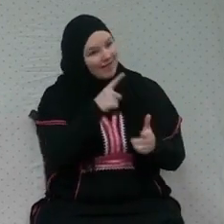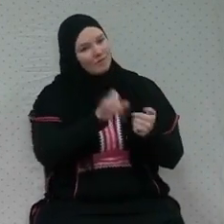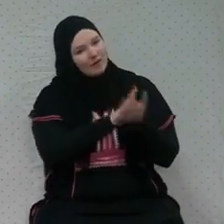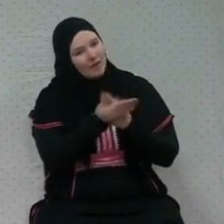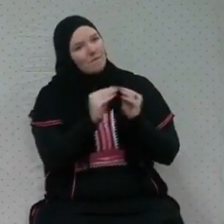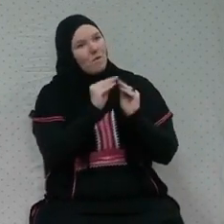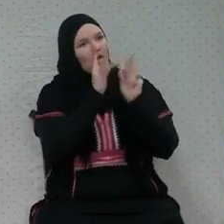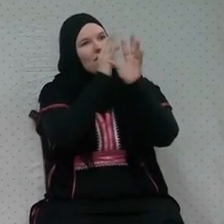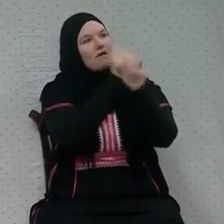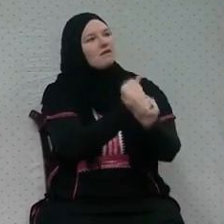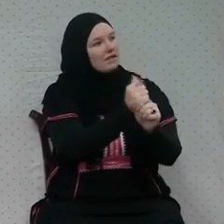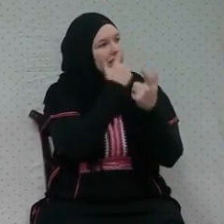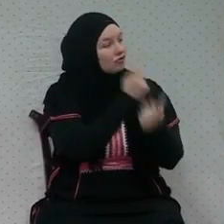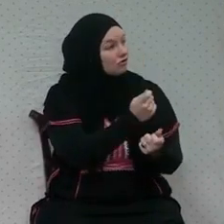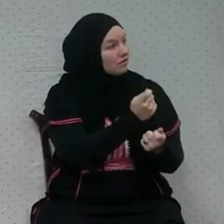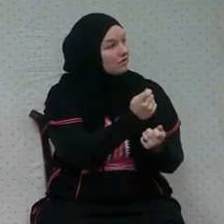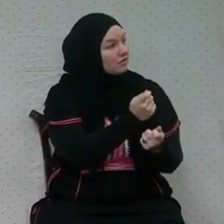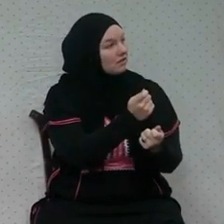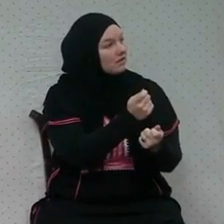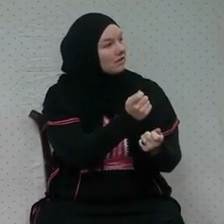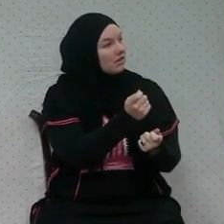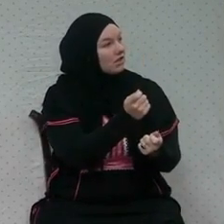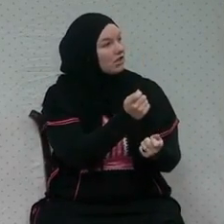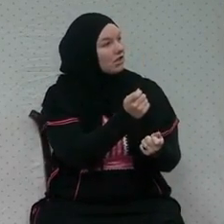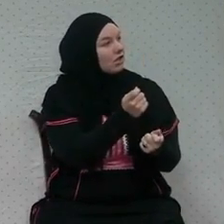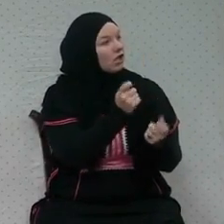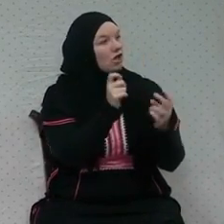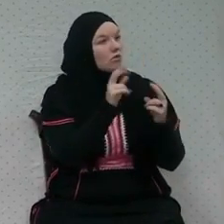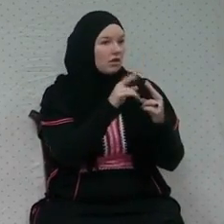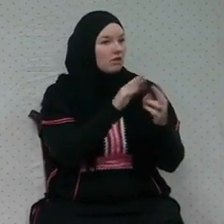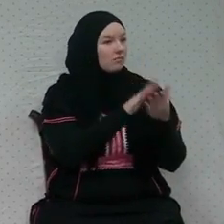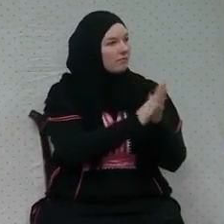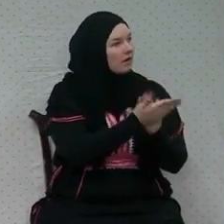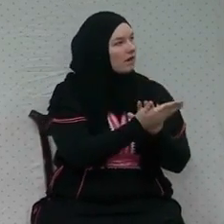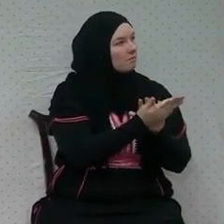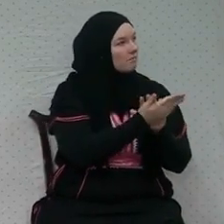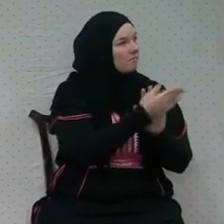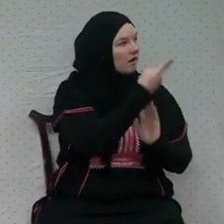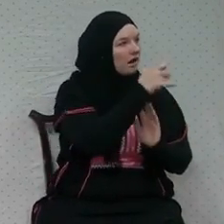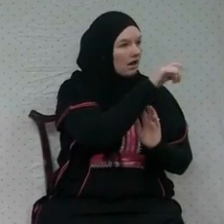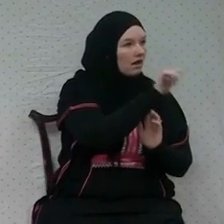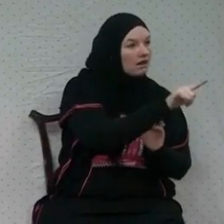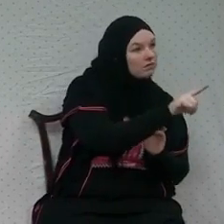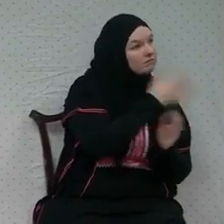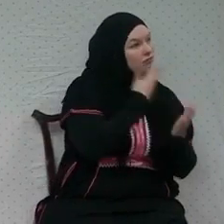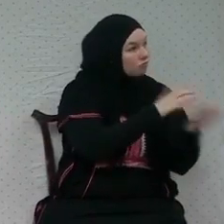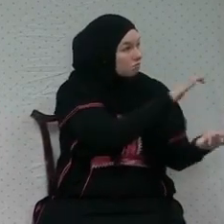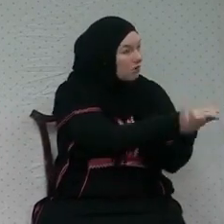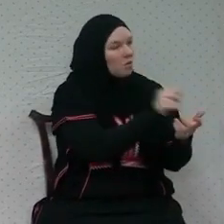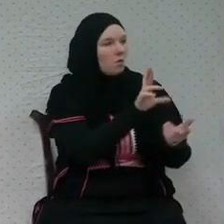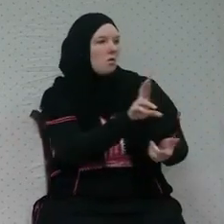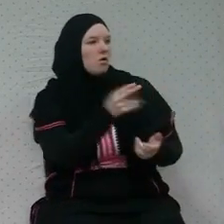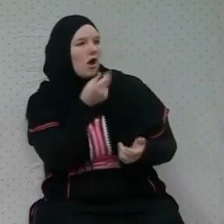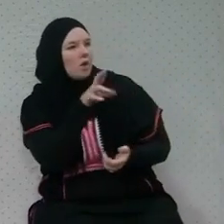somebody, you either get it through what is halal, or you will do it through what's haram. So Allah subhanahu